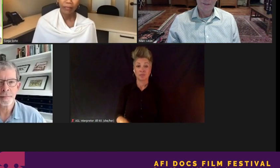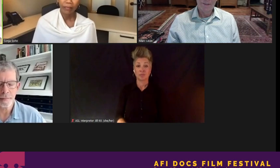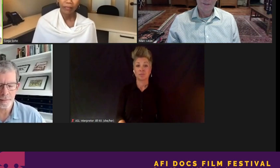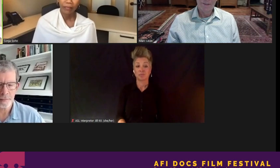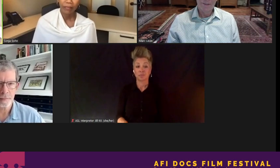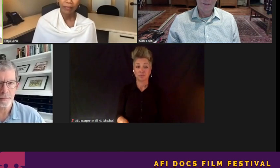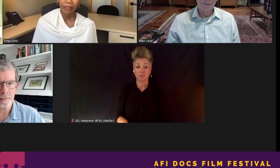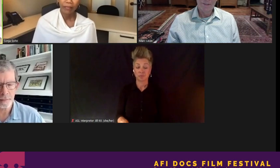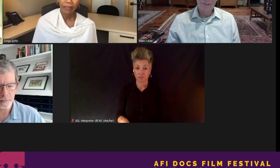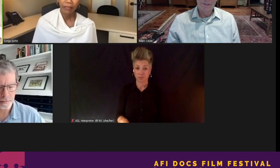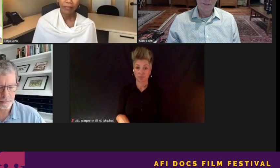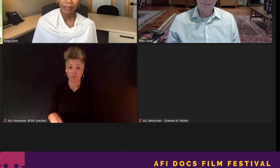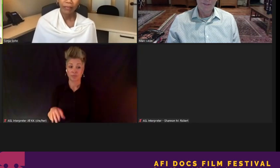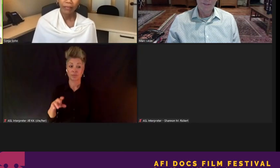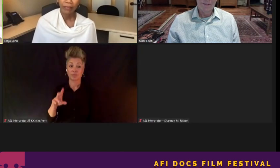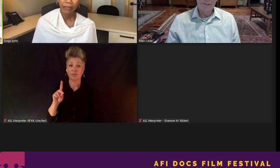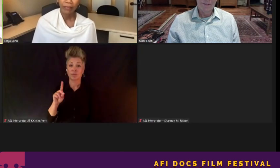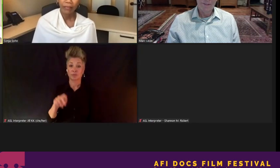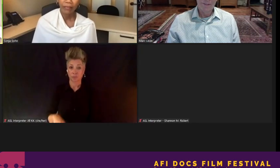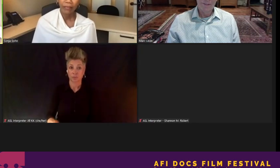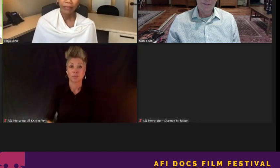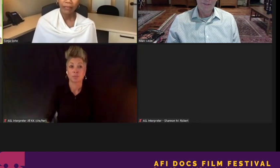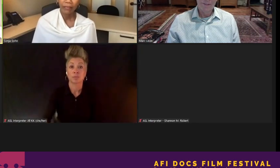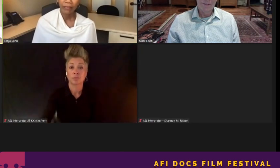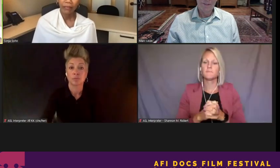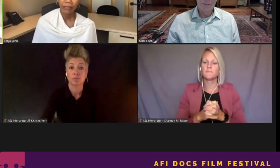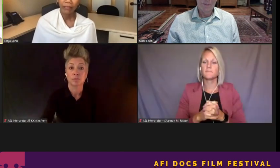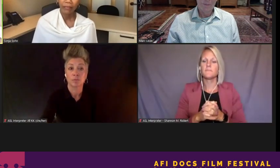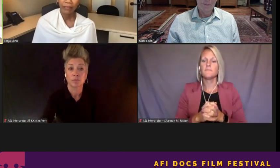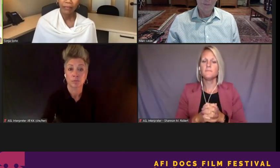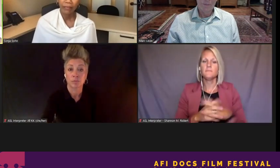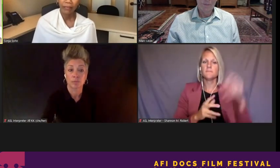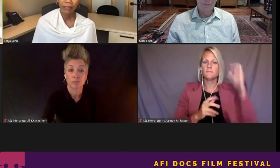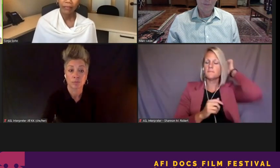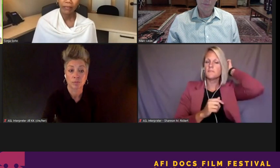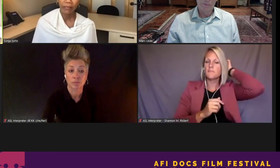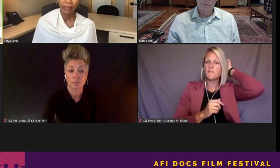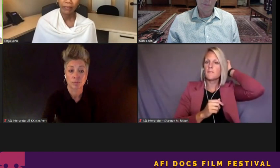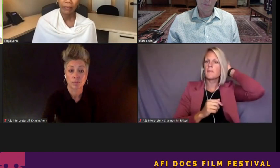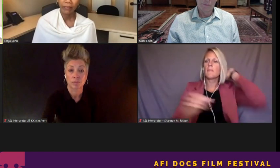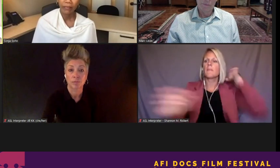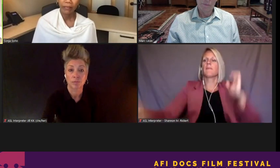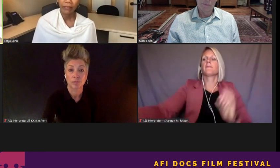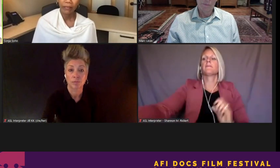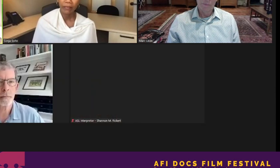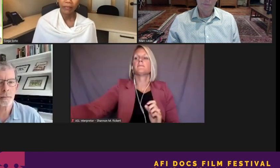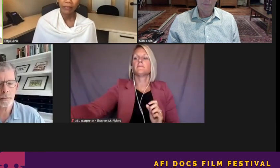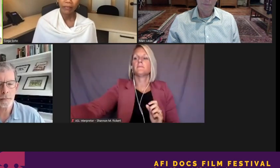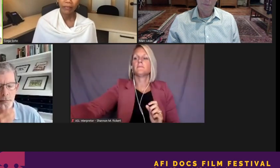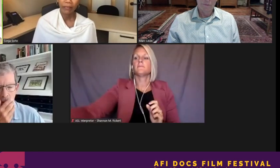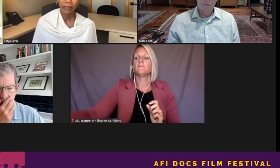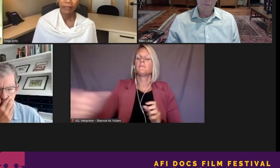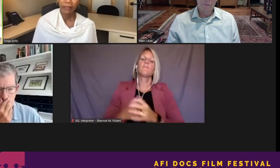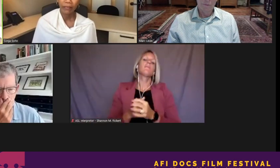for some of these films is kind of the aesthetic imperatives, the dramatic imperatives with the facts.